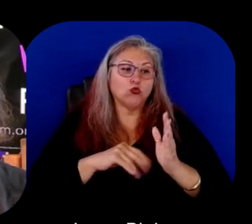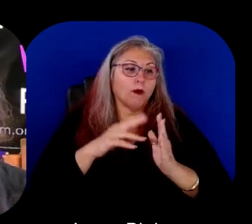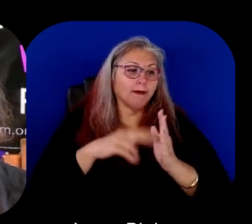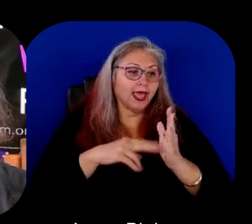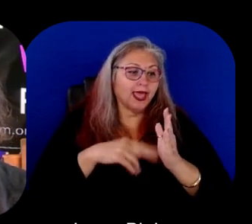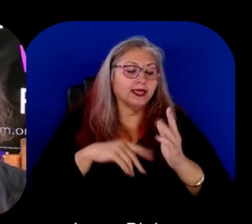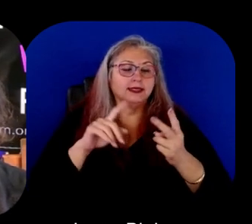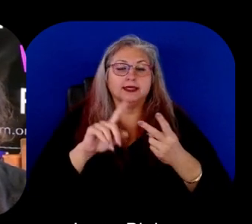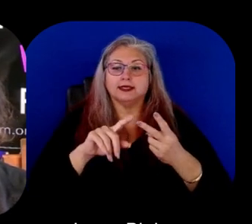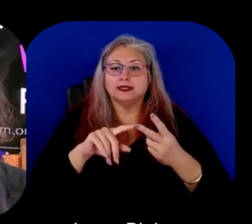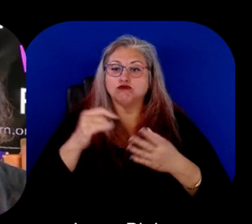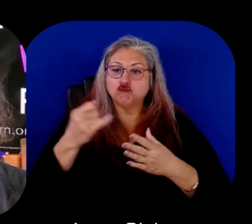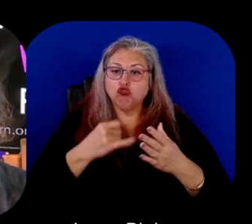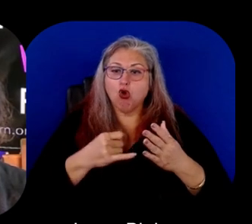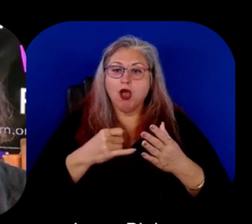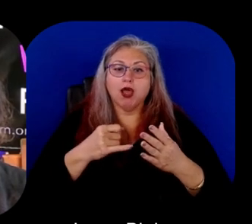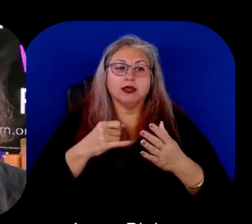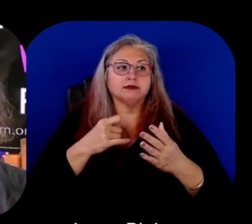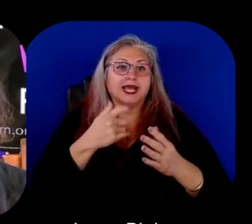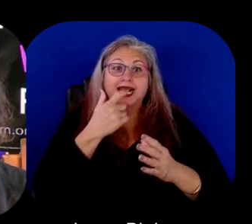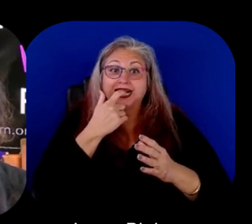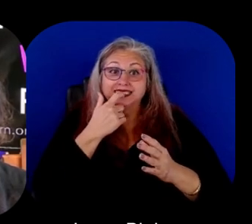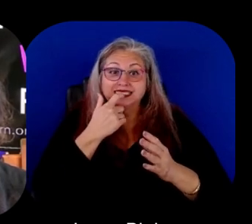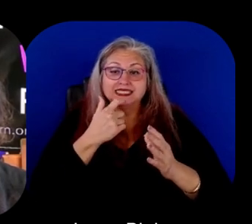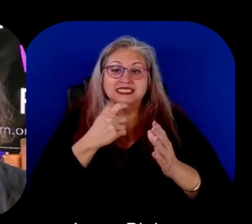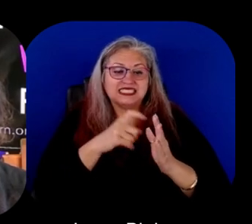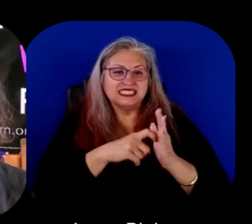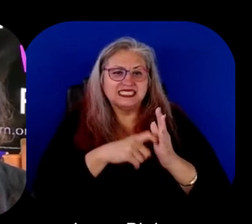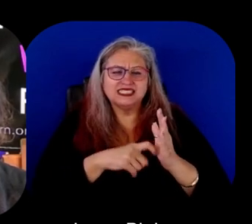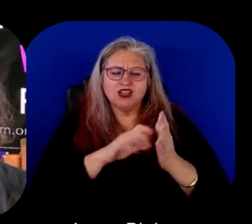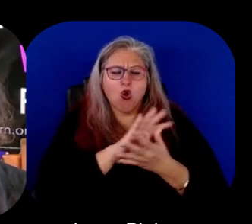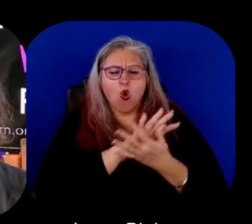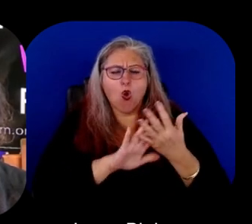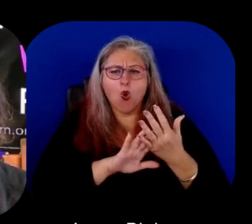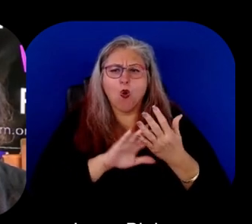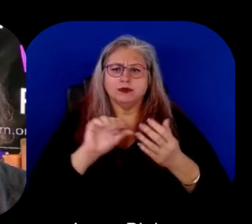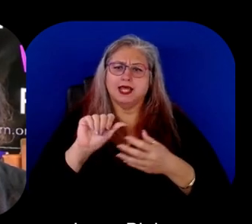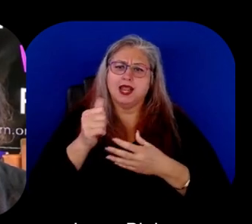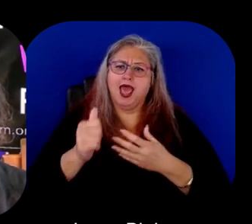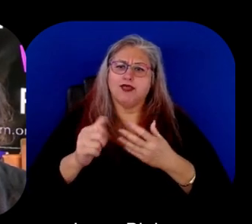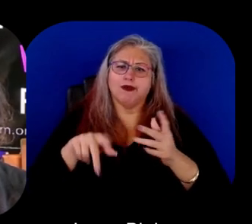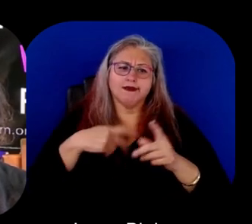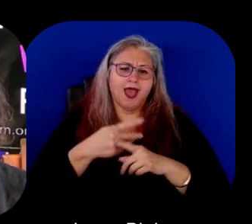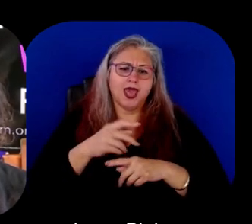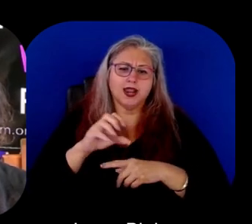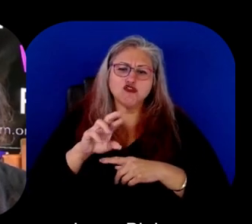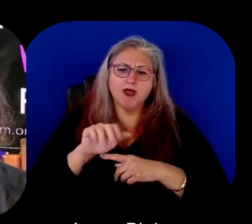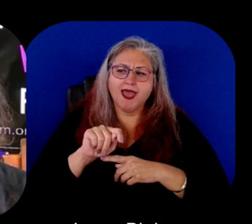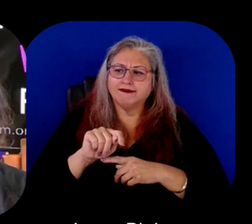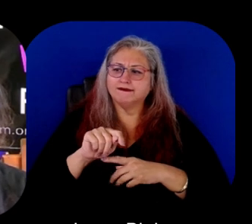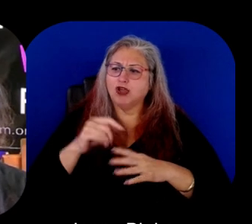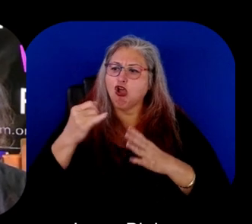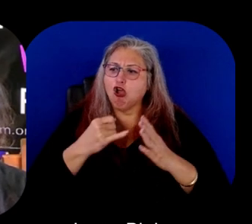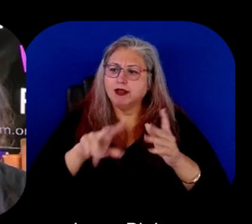painting, drawing on glass, all the other crafty